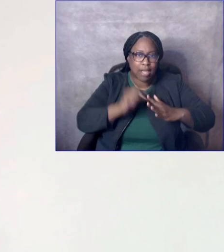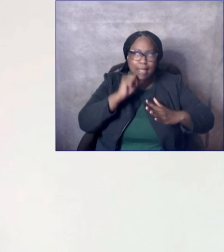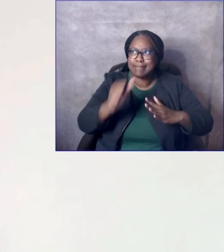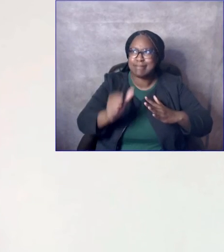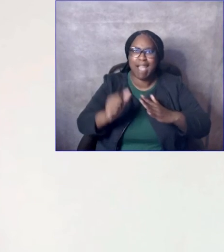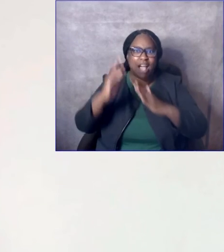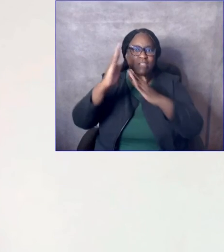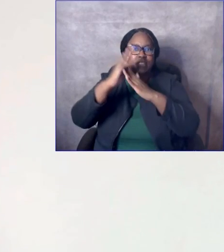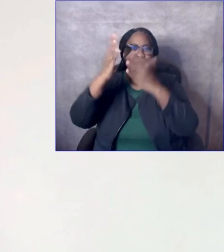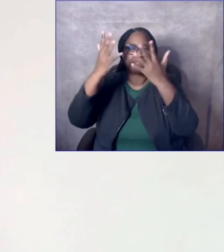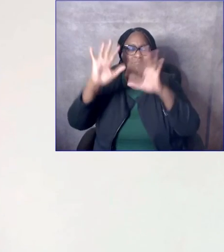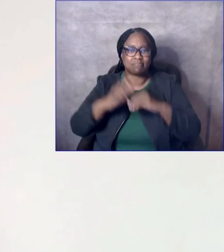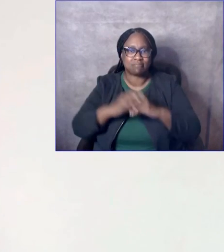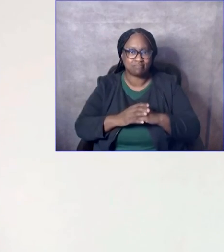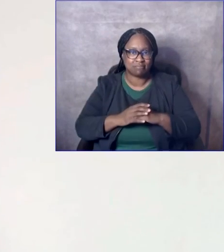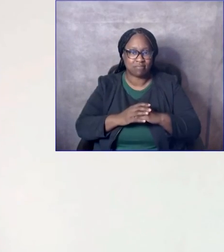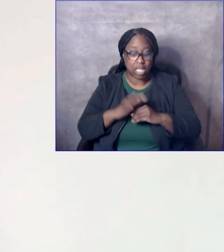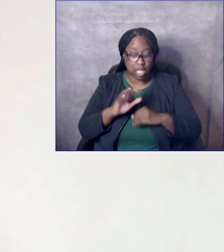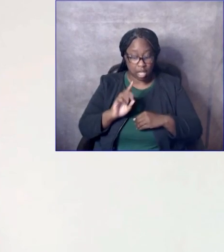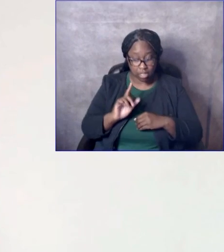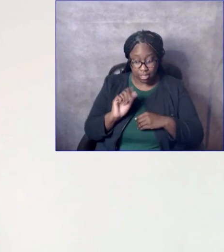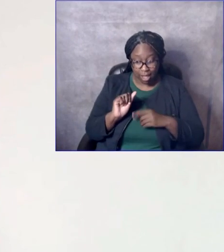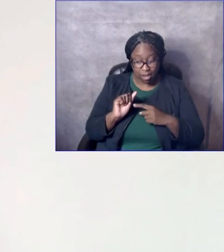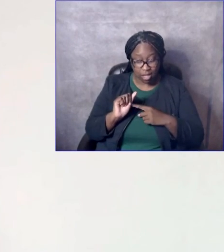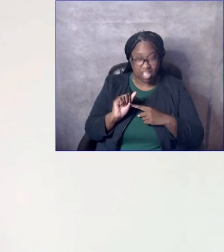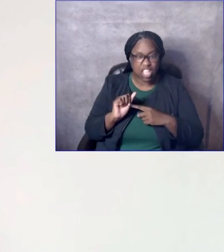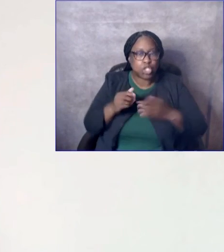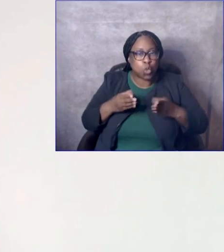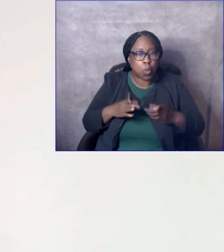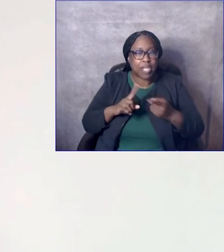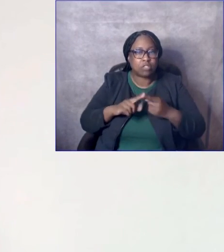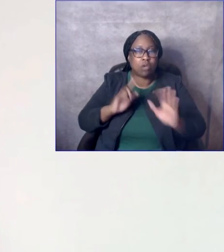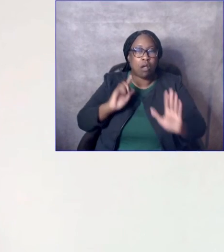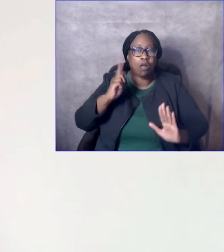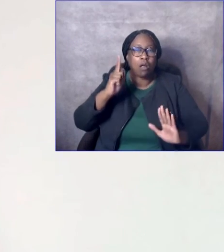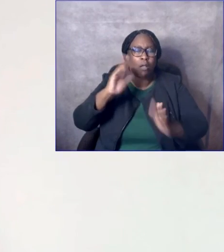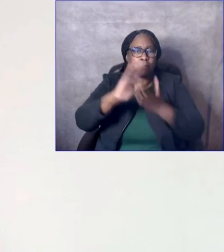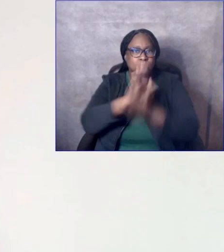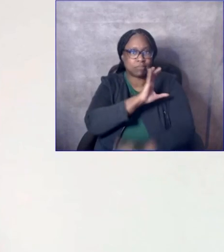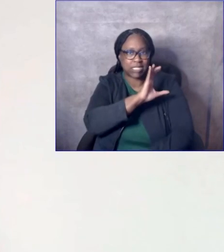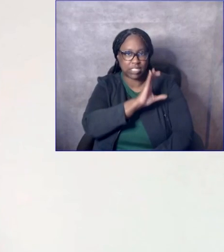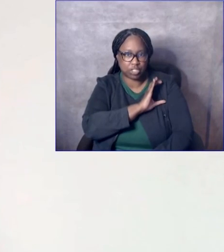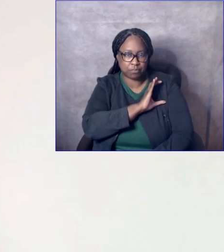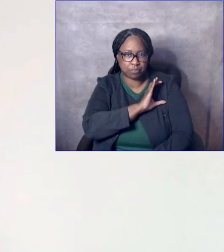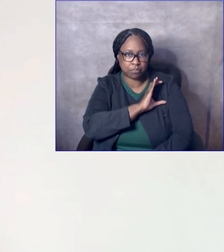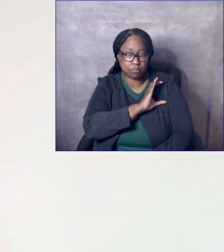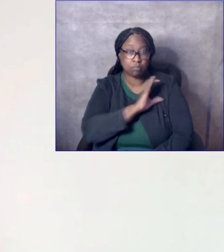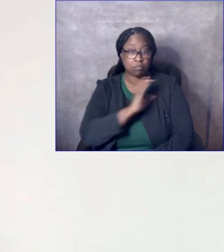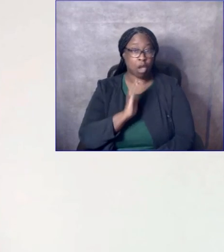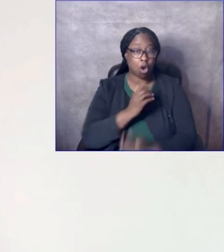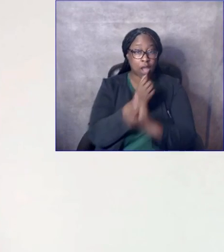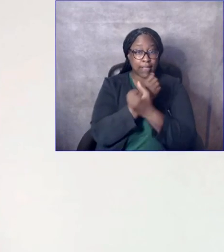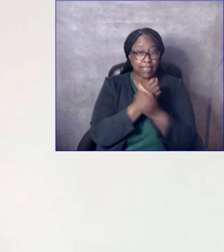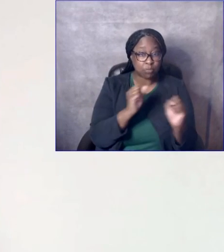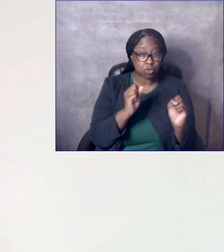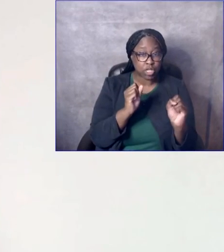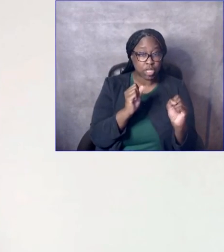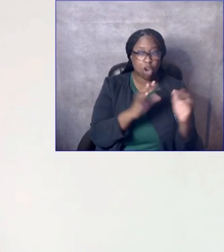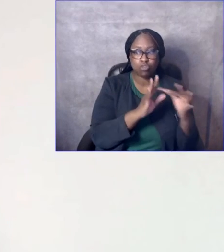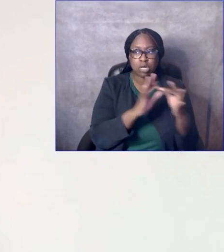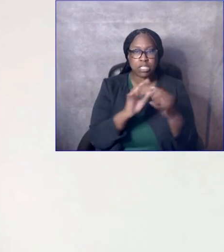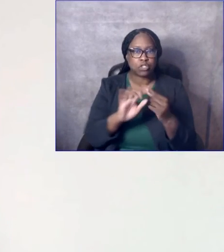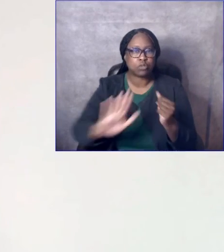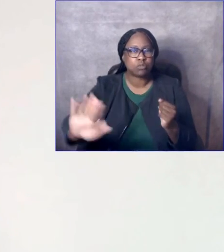a pathway to citizenship. At United We Dream, we believe that our liberation is tied to one another. So while many of